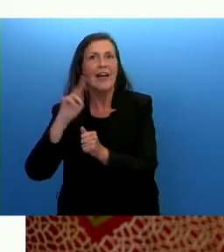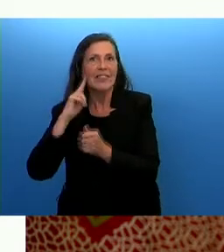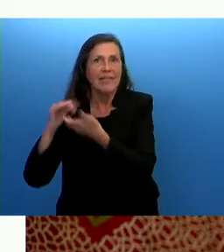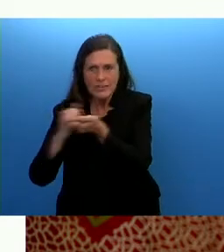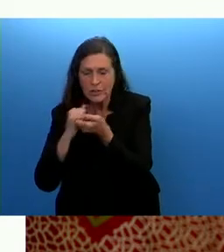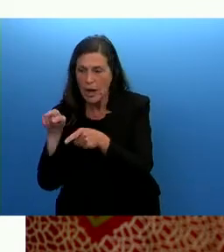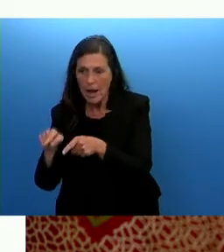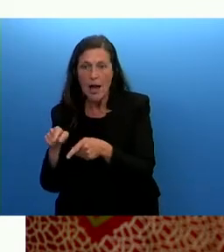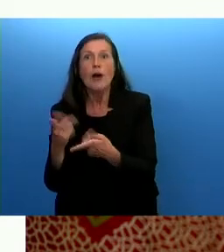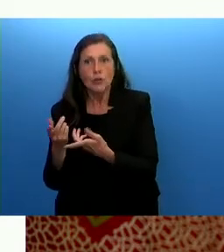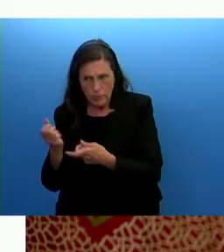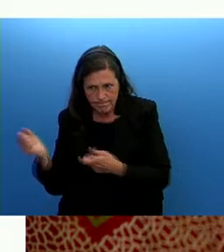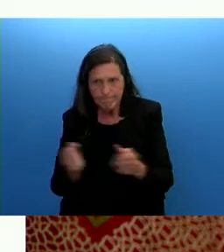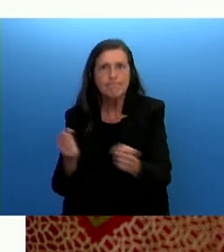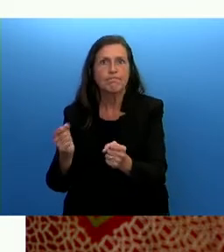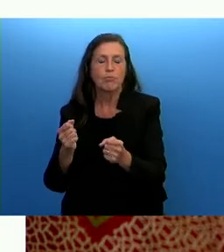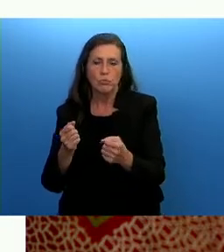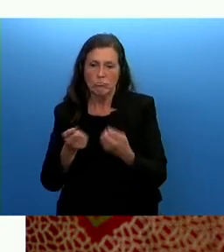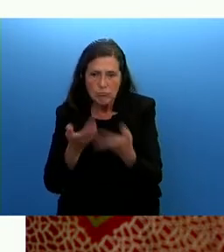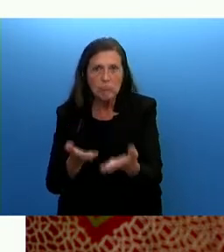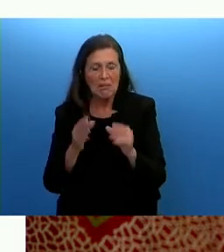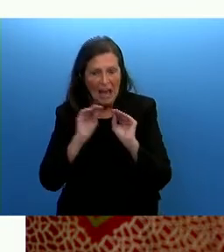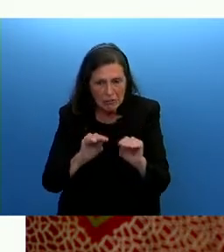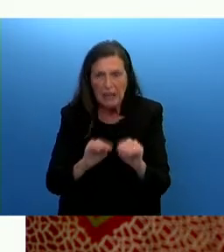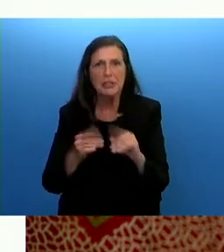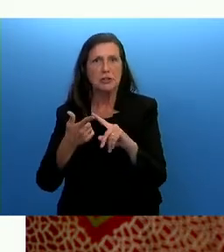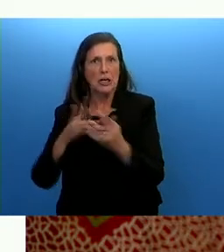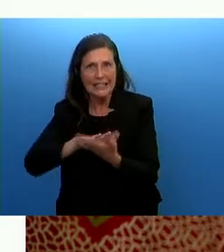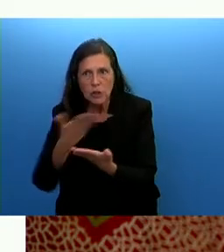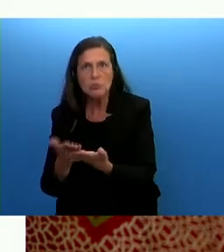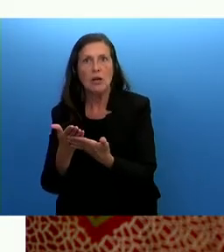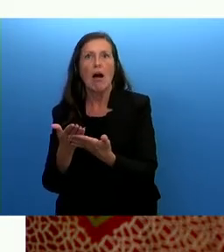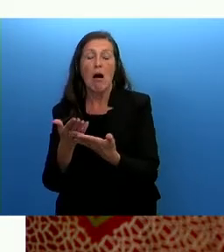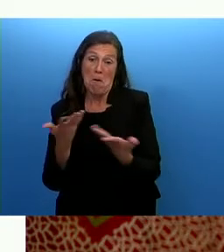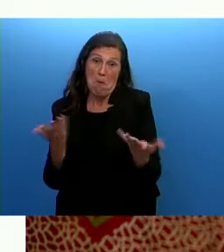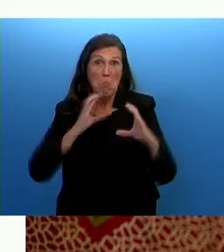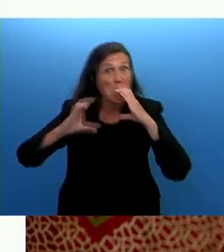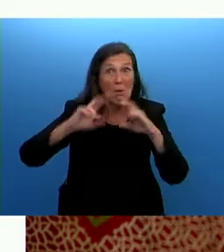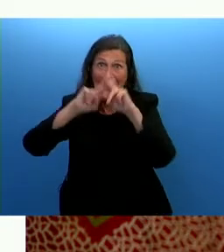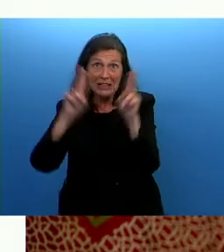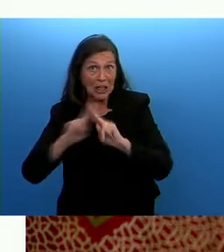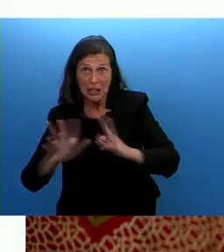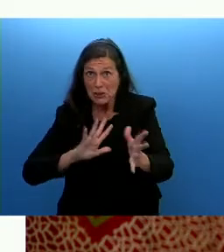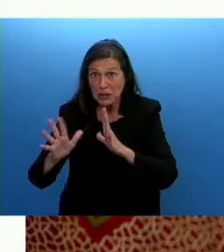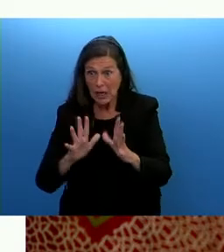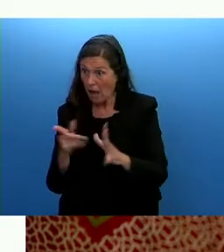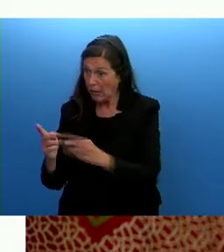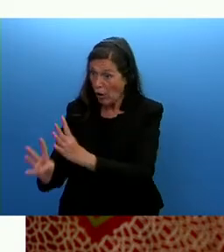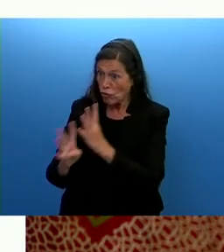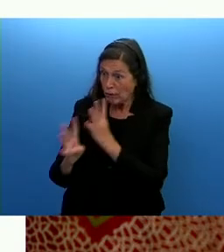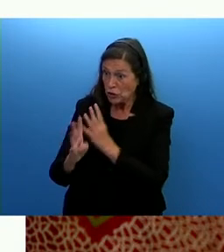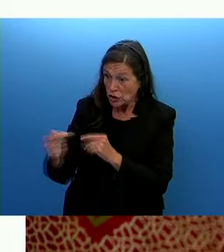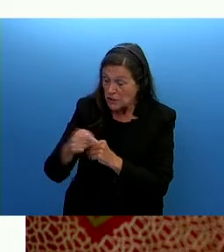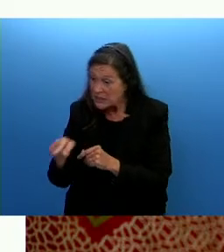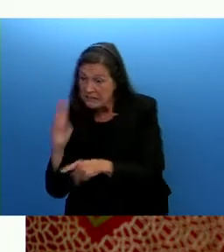language interpretation and education into national sign languages for deaf refugees. For